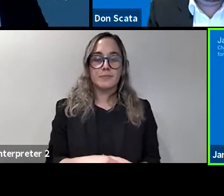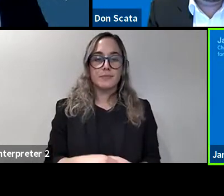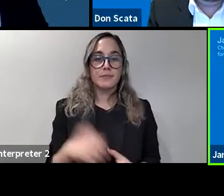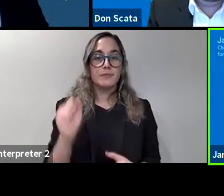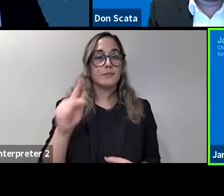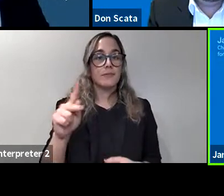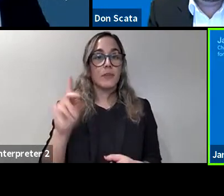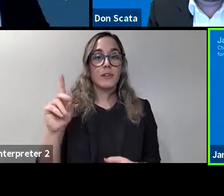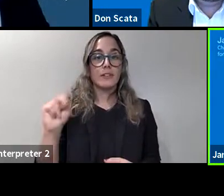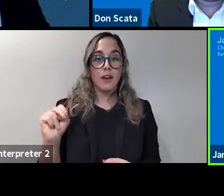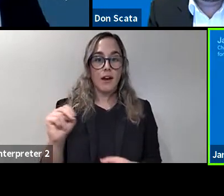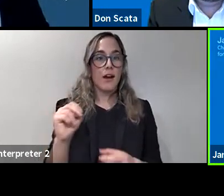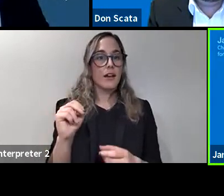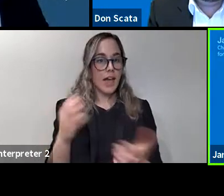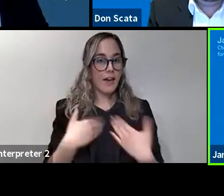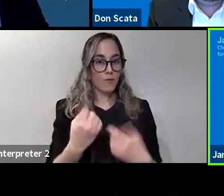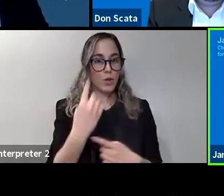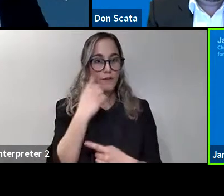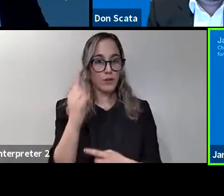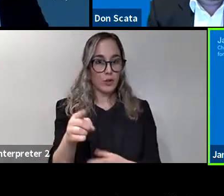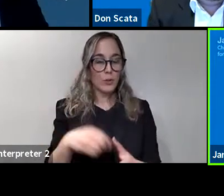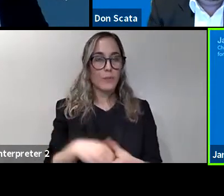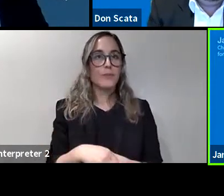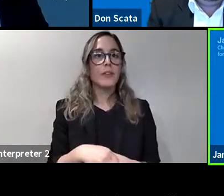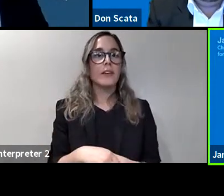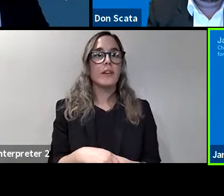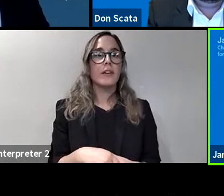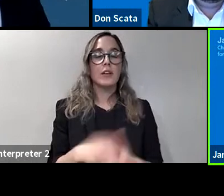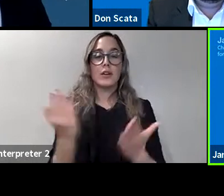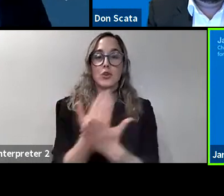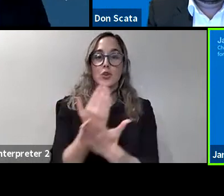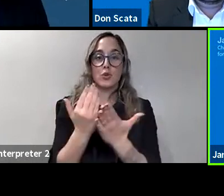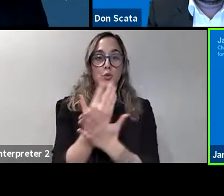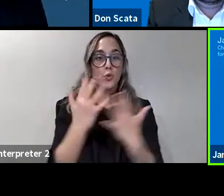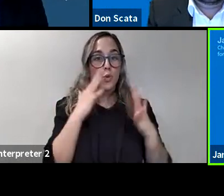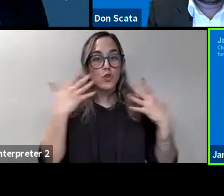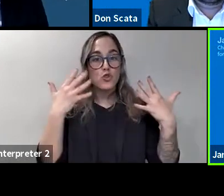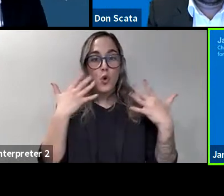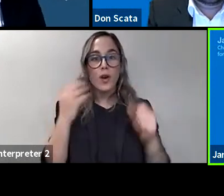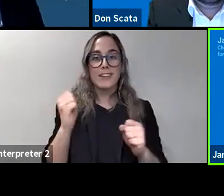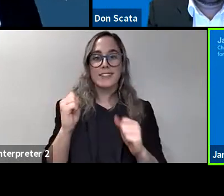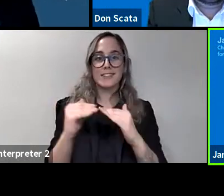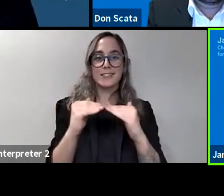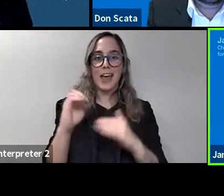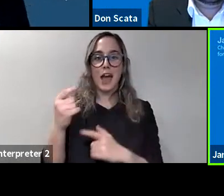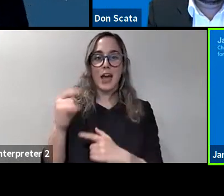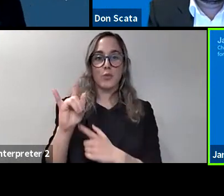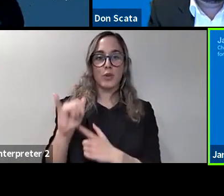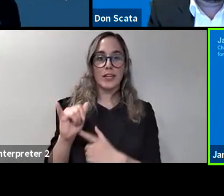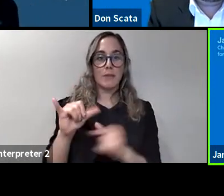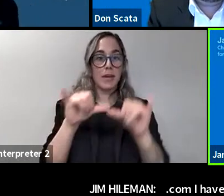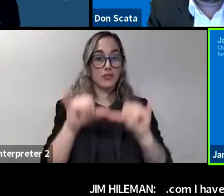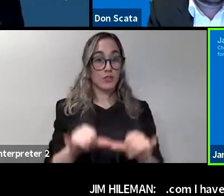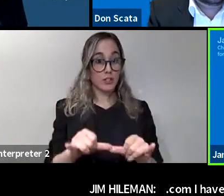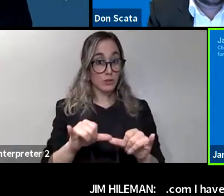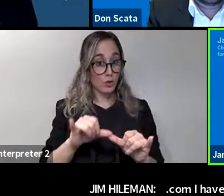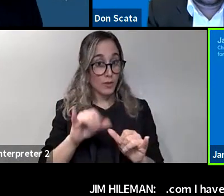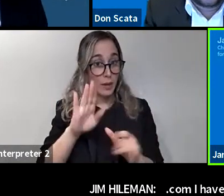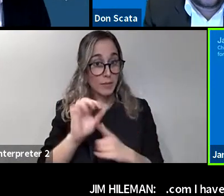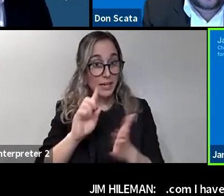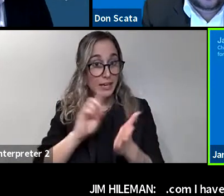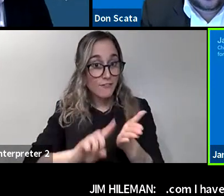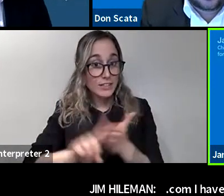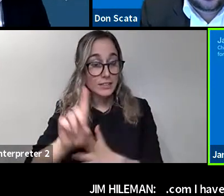Okay, Don, got one for you. Are new noise equity metrics being investigated?